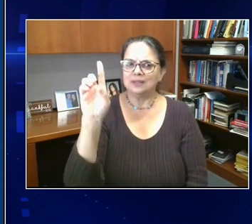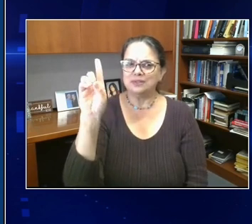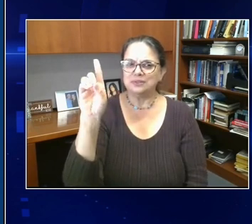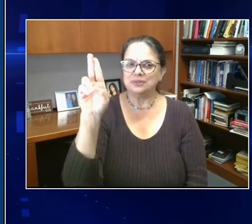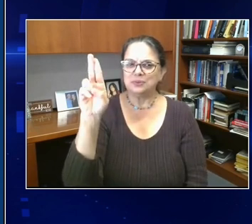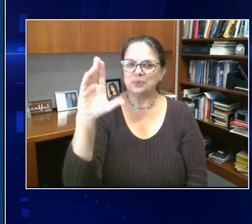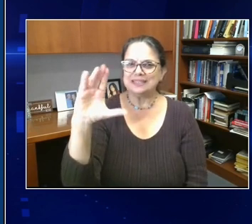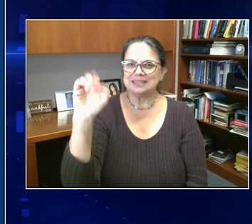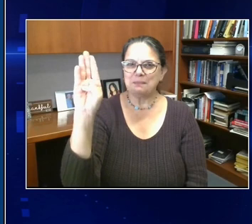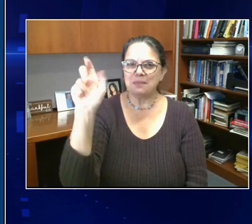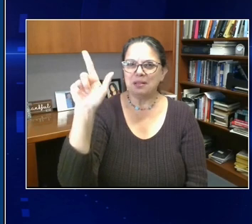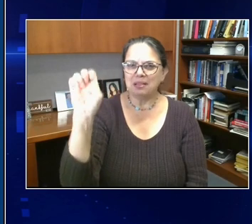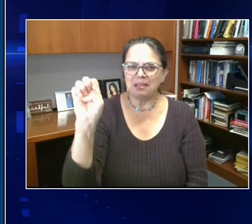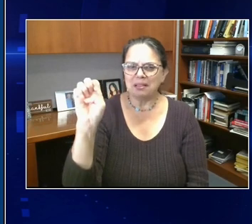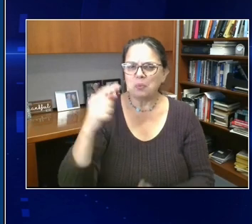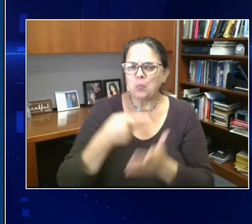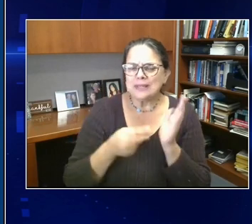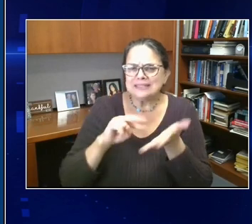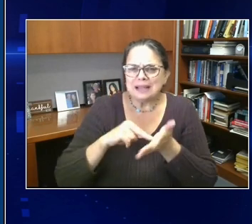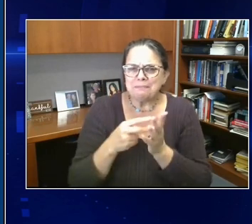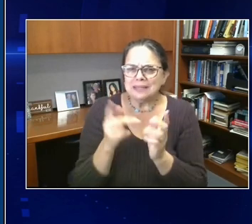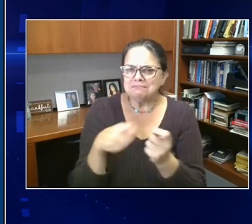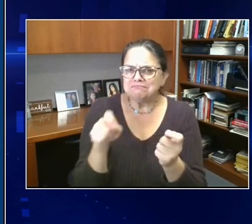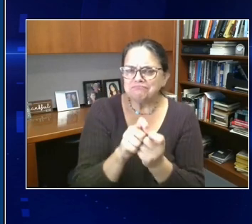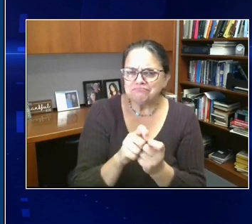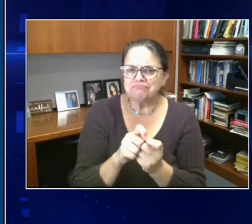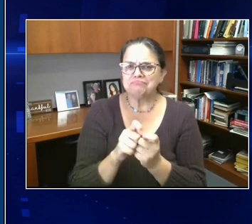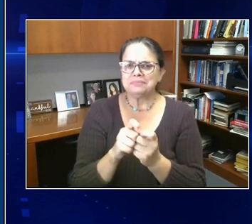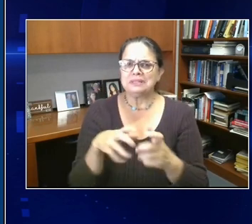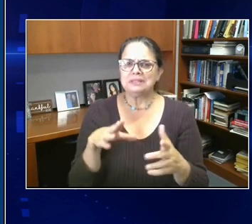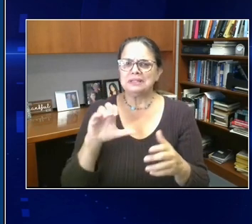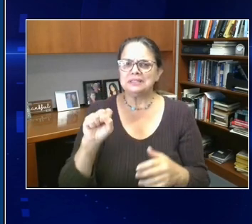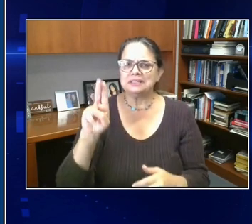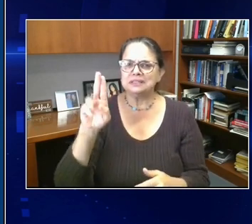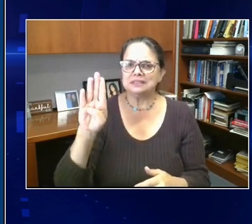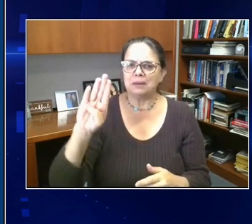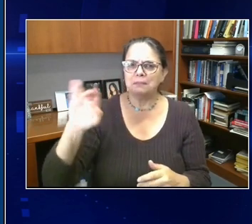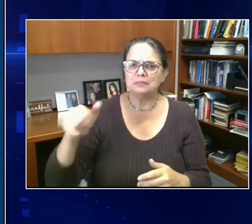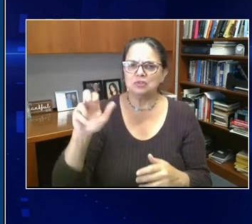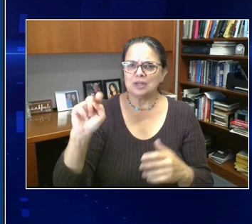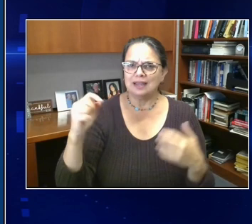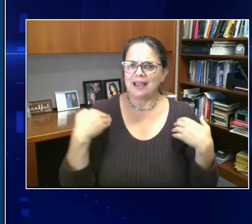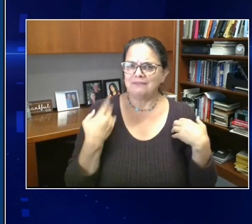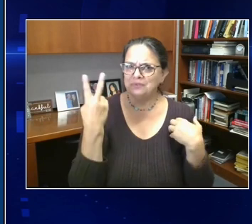I want to start with defining the term irreducible. What exactly does that mean?